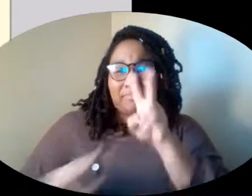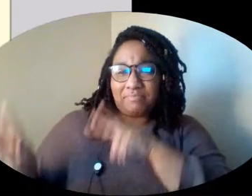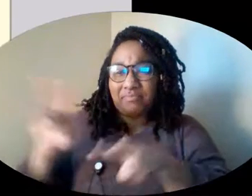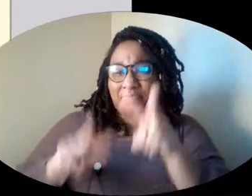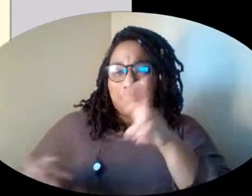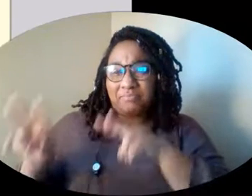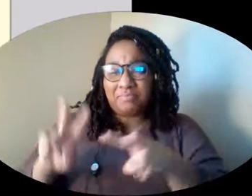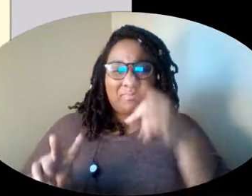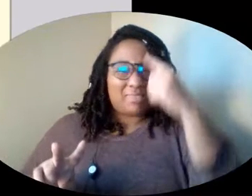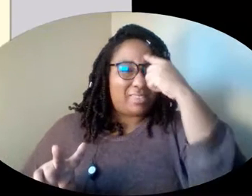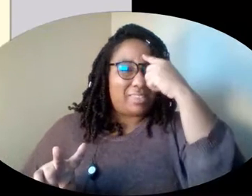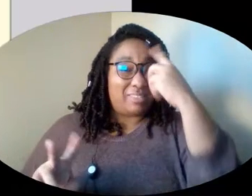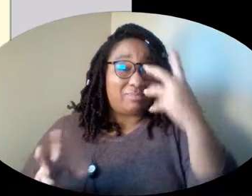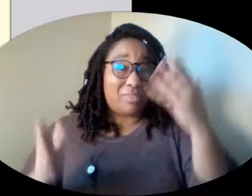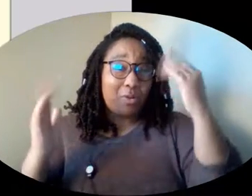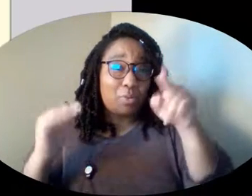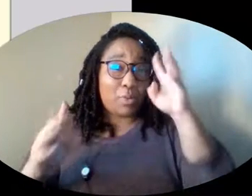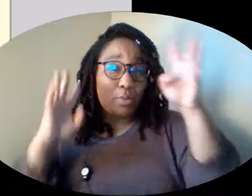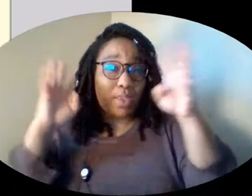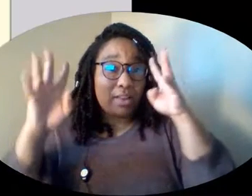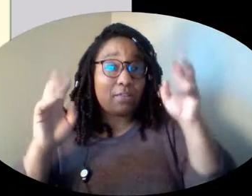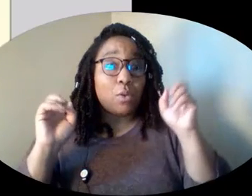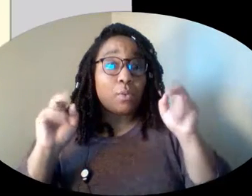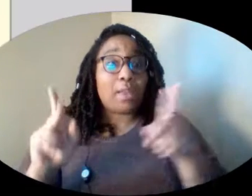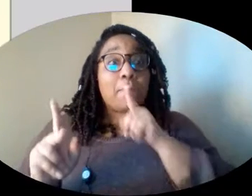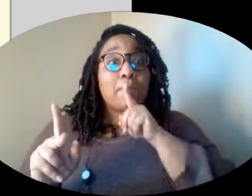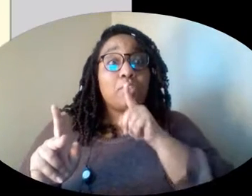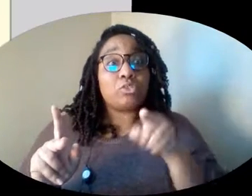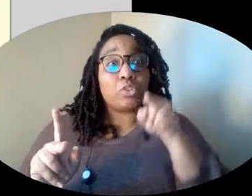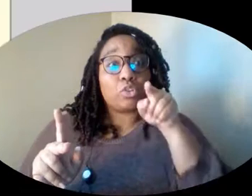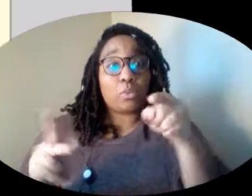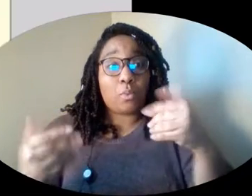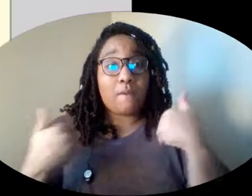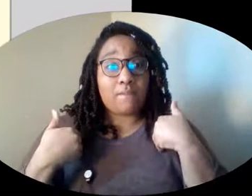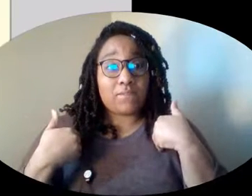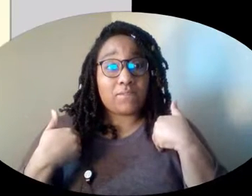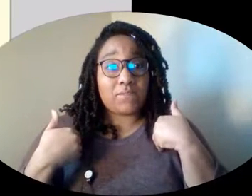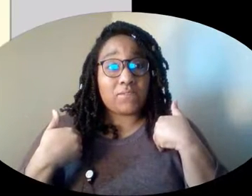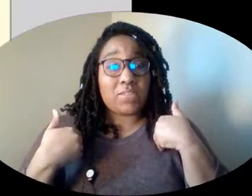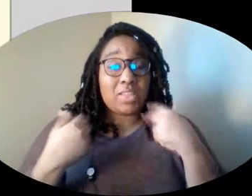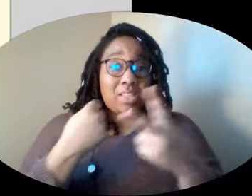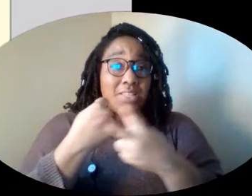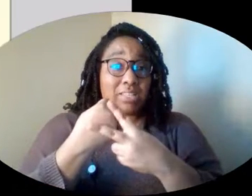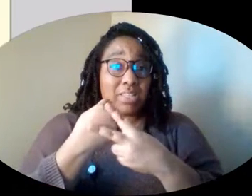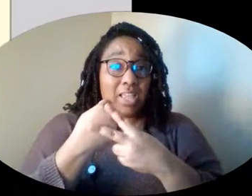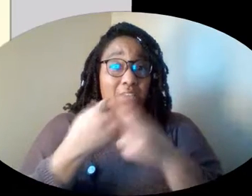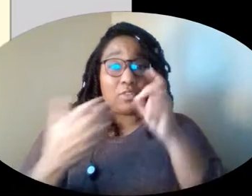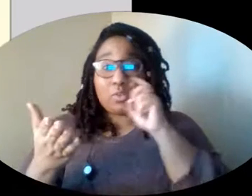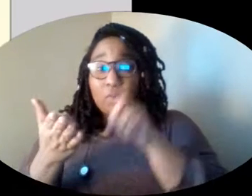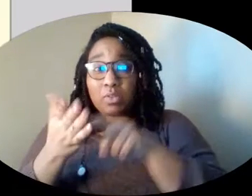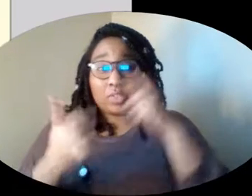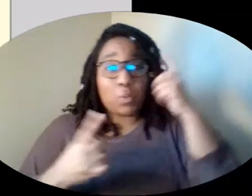creative on what you thought about. All right, kids, make sure that you have saved all your noticings and